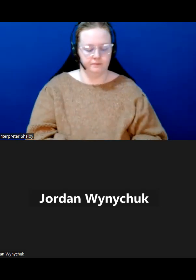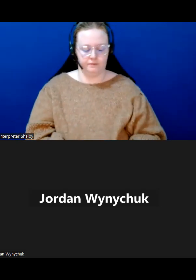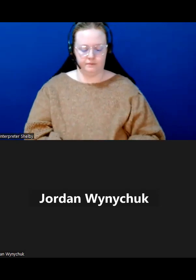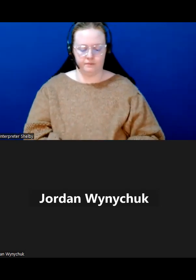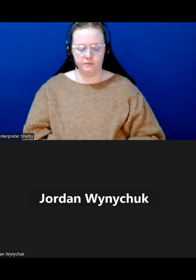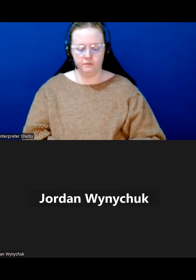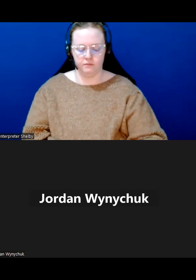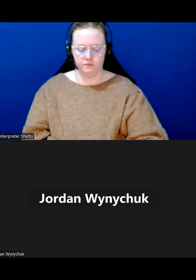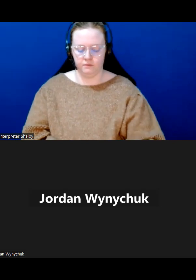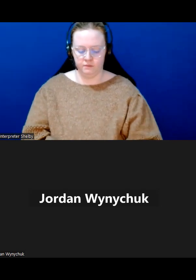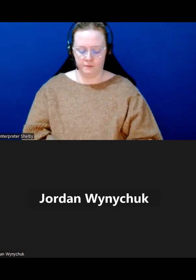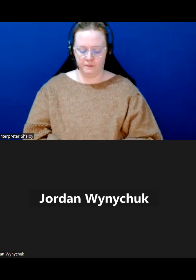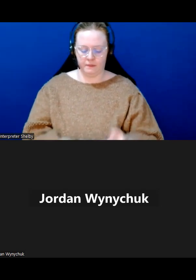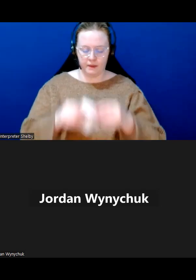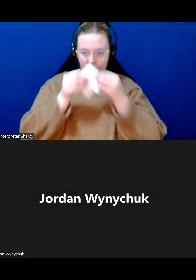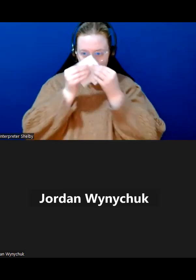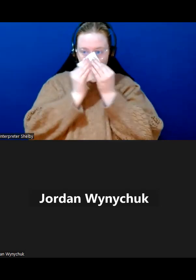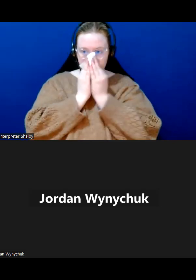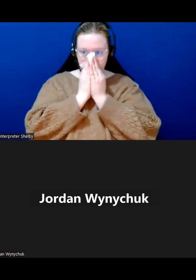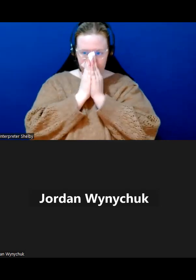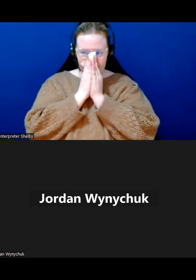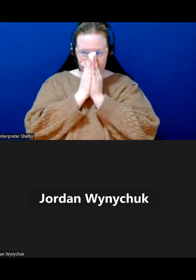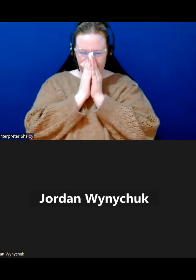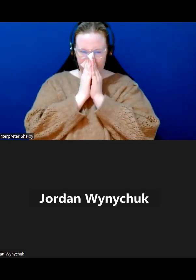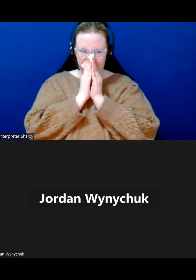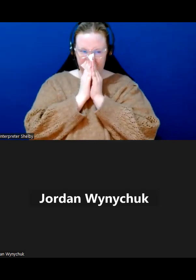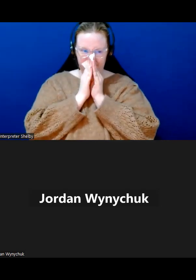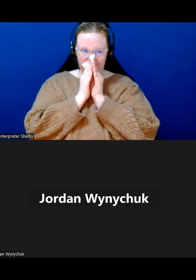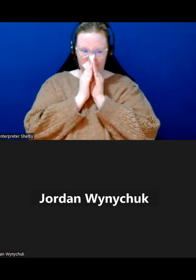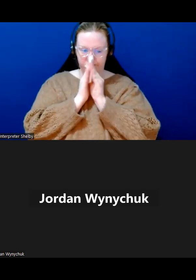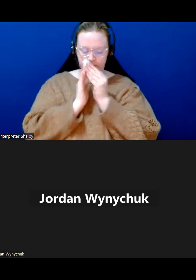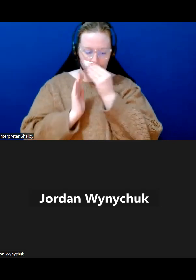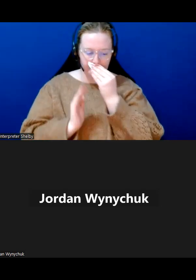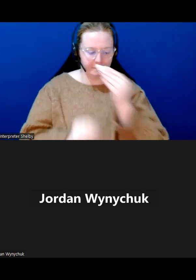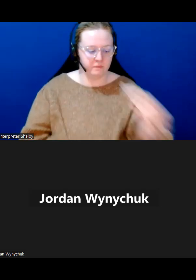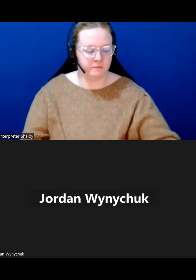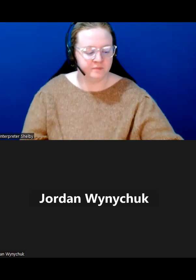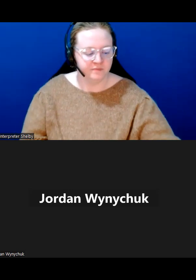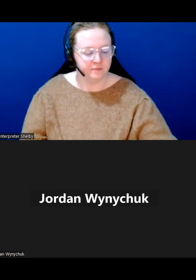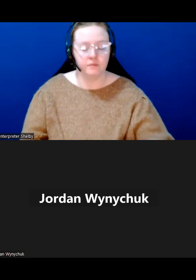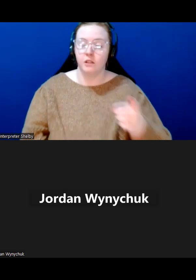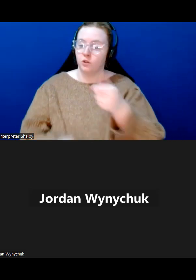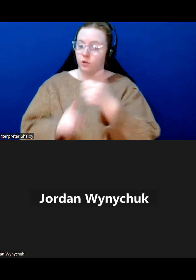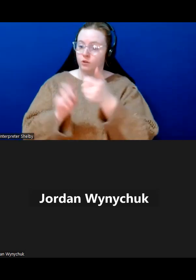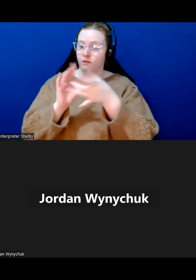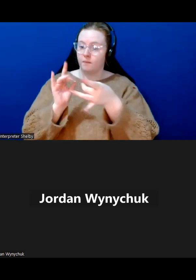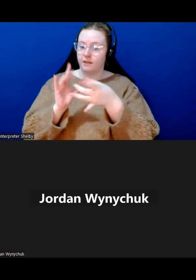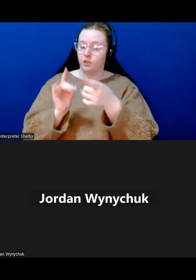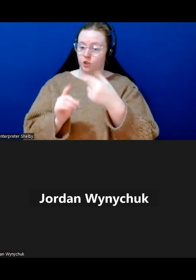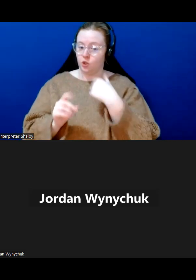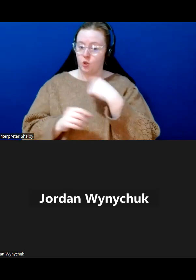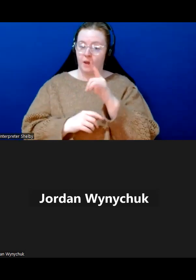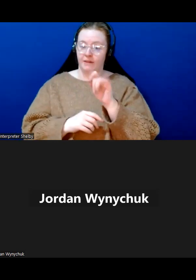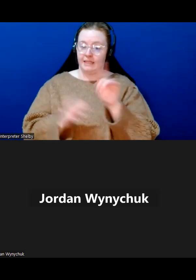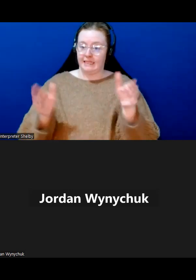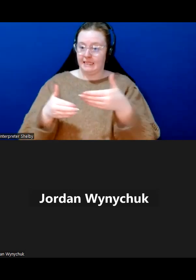mentioned on one of your slides you had the microgreen kits there. So they could Yeah, actually be purchased from you guys? you certainly